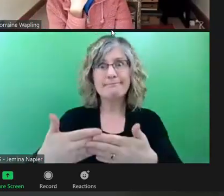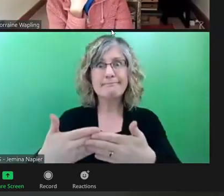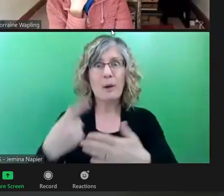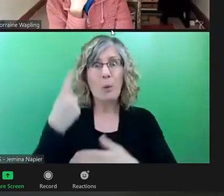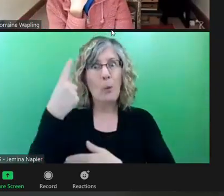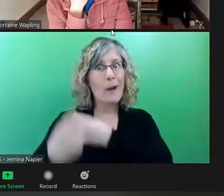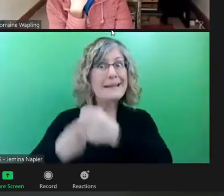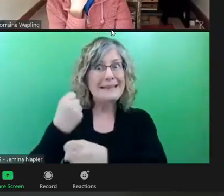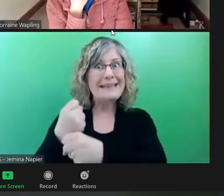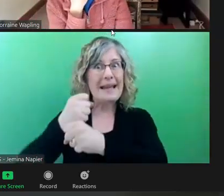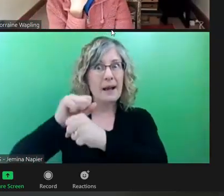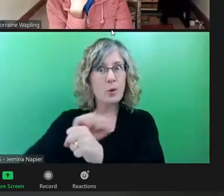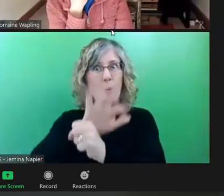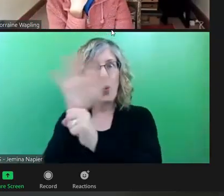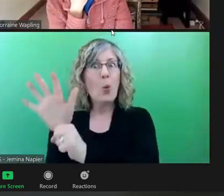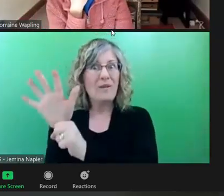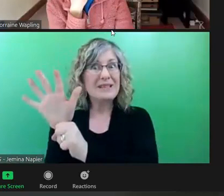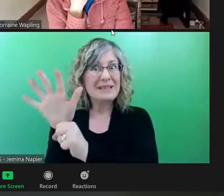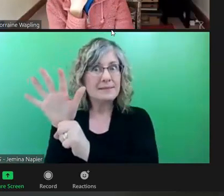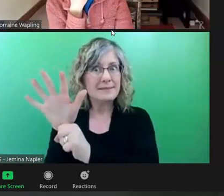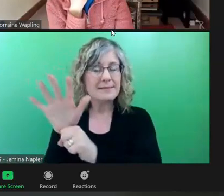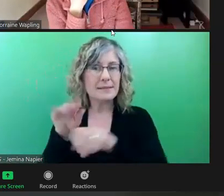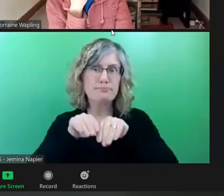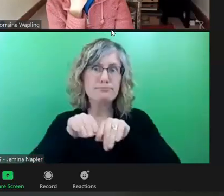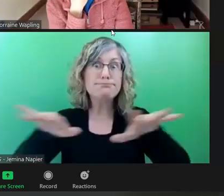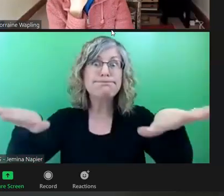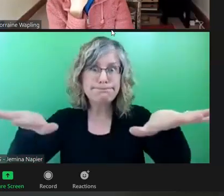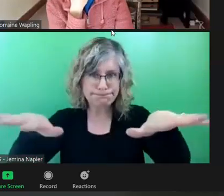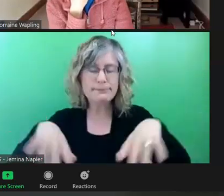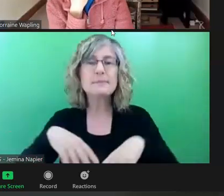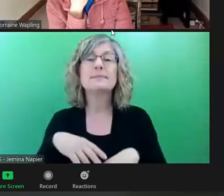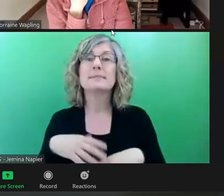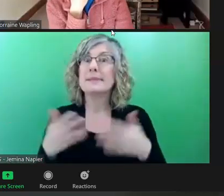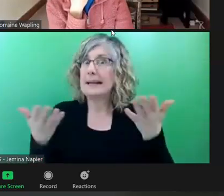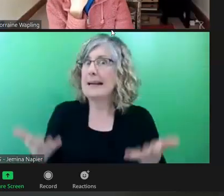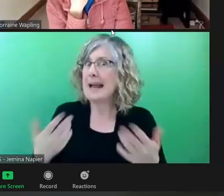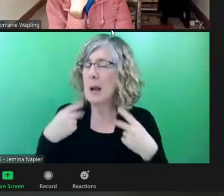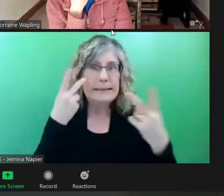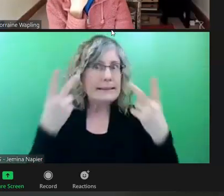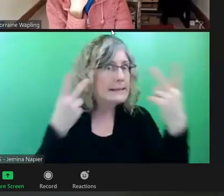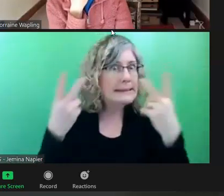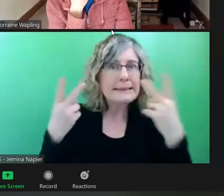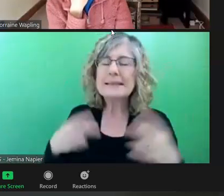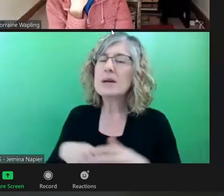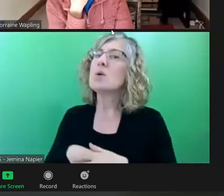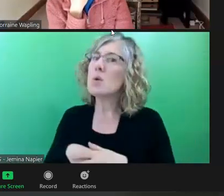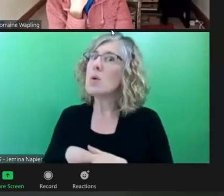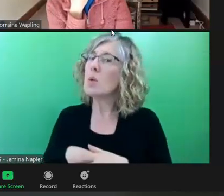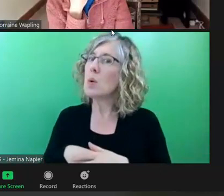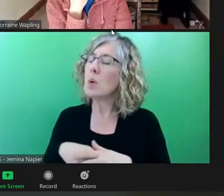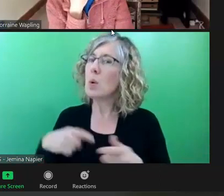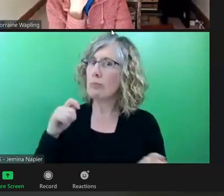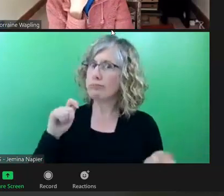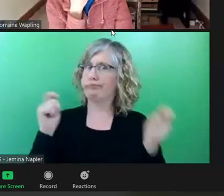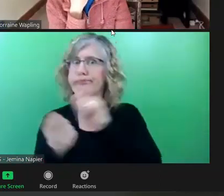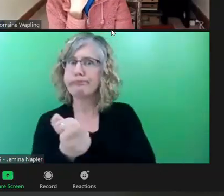year. Would sort of remote learning support, is there a role for remote